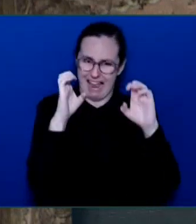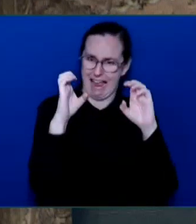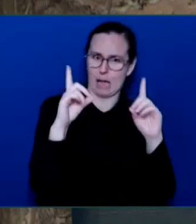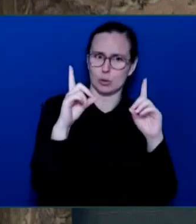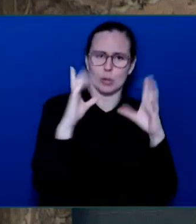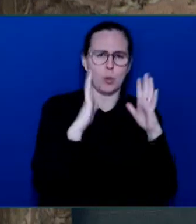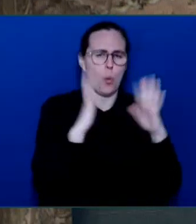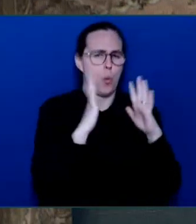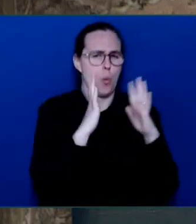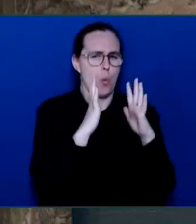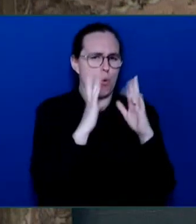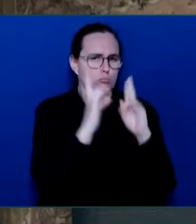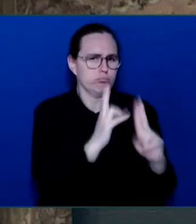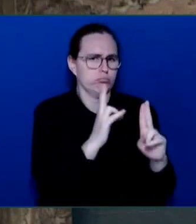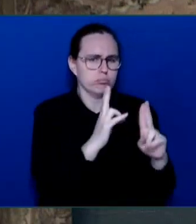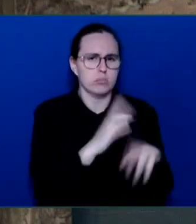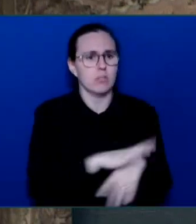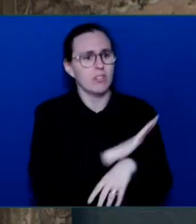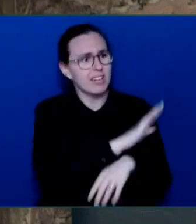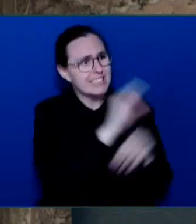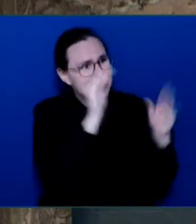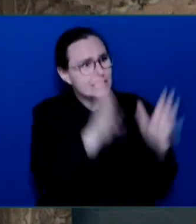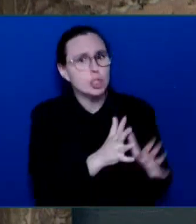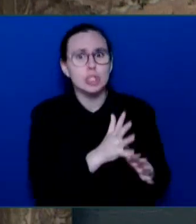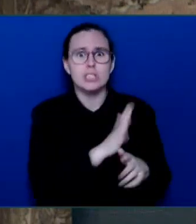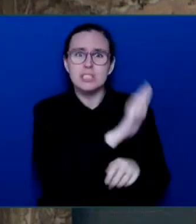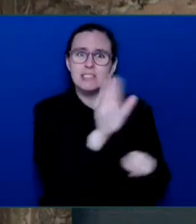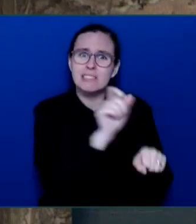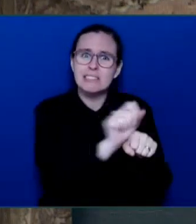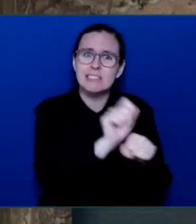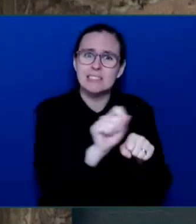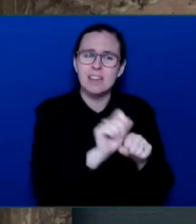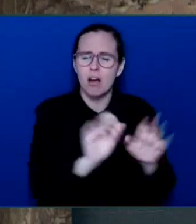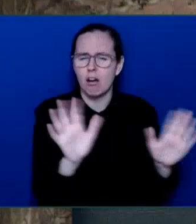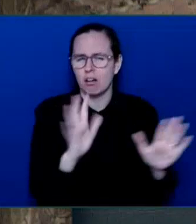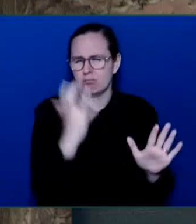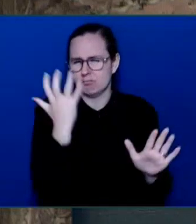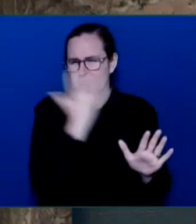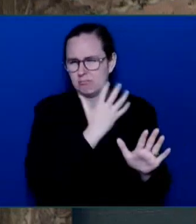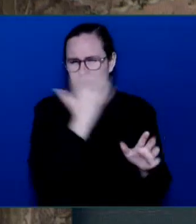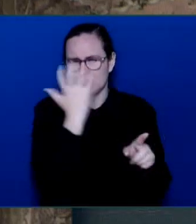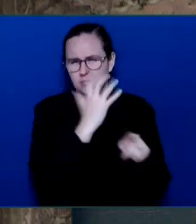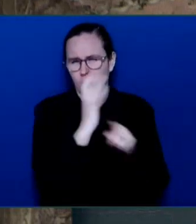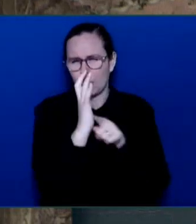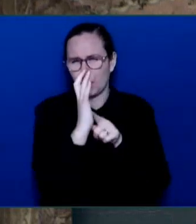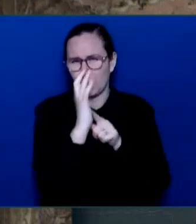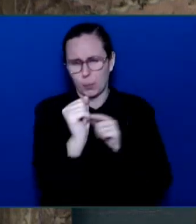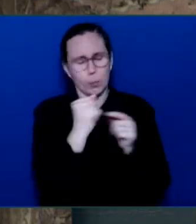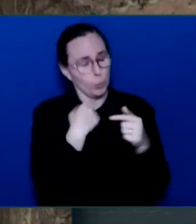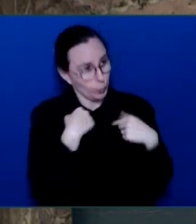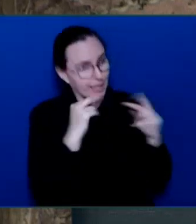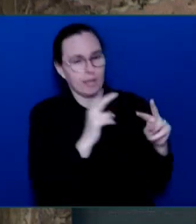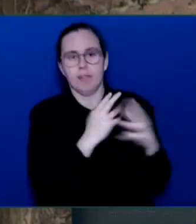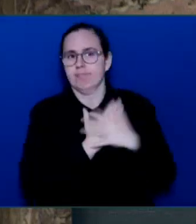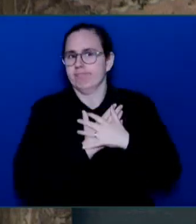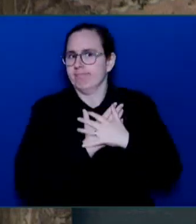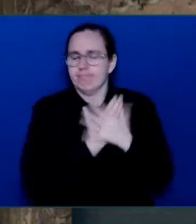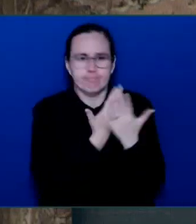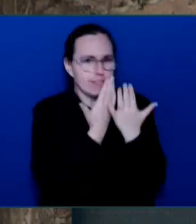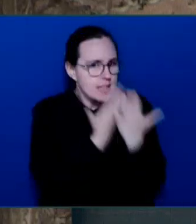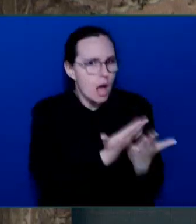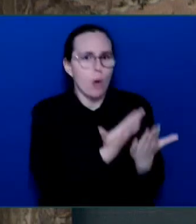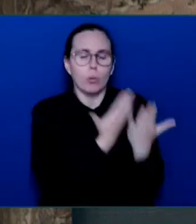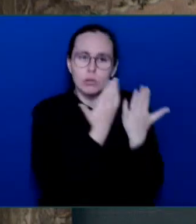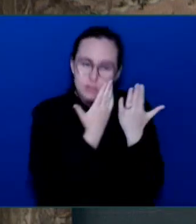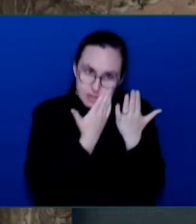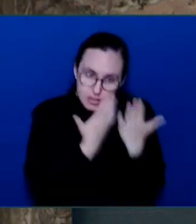classrooms, it is just, we are so thankful for that. But I also want to let the member know,